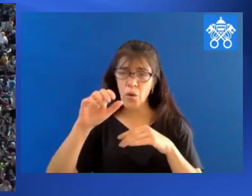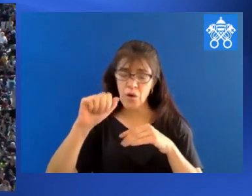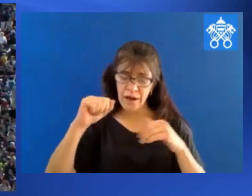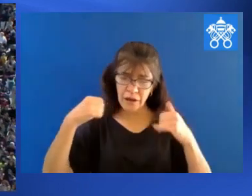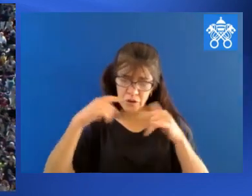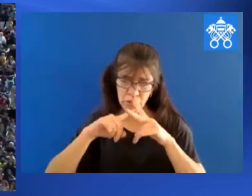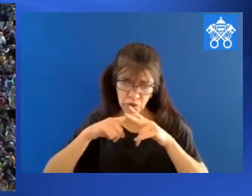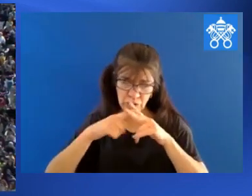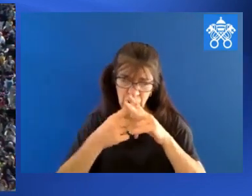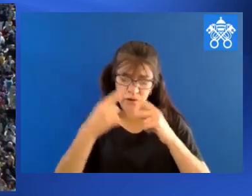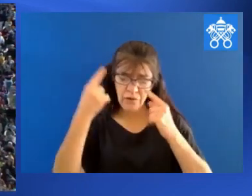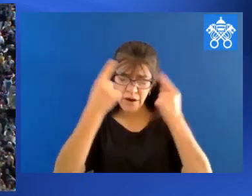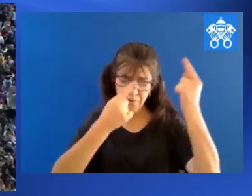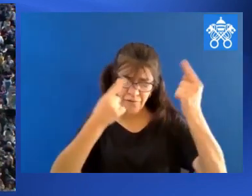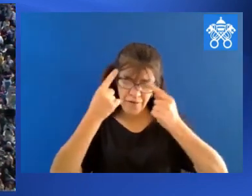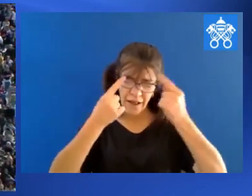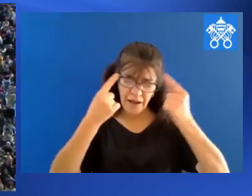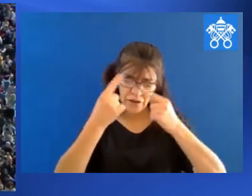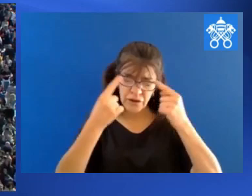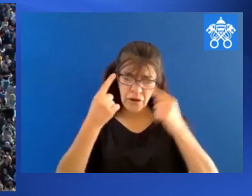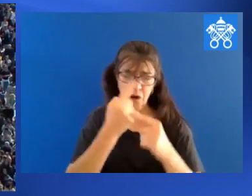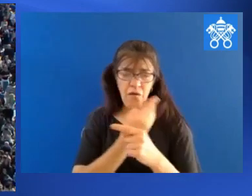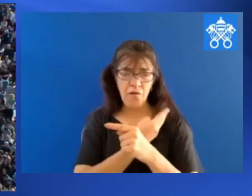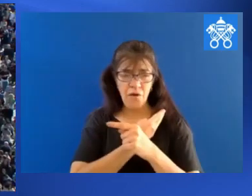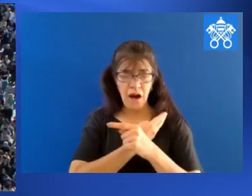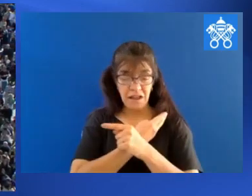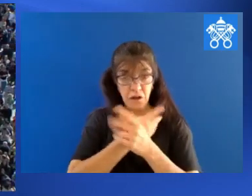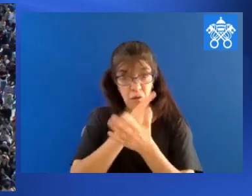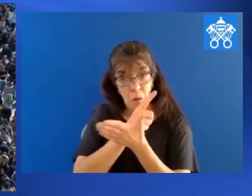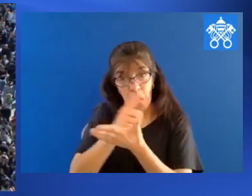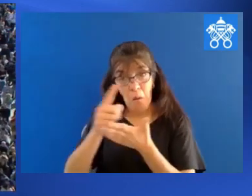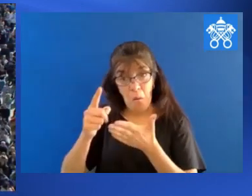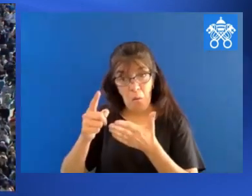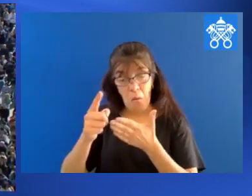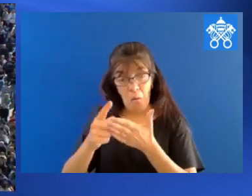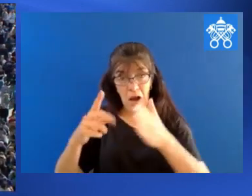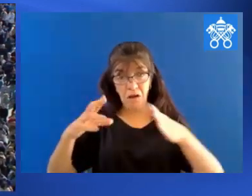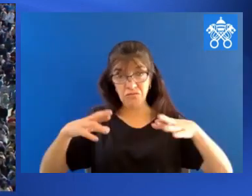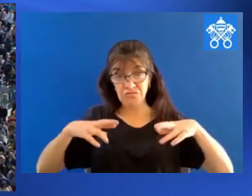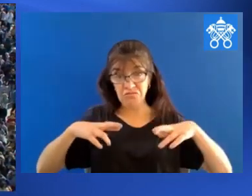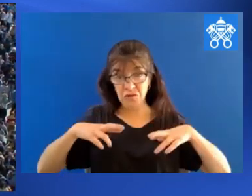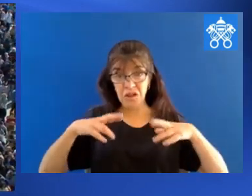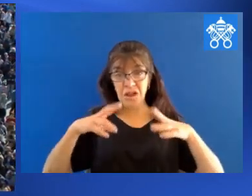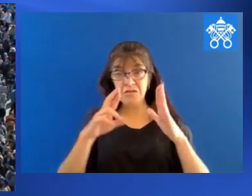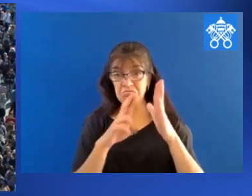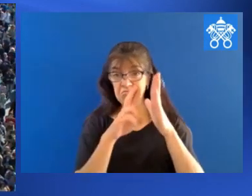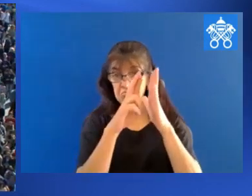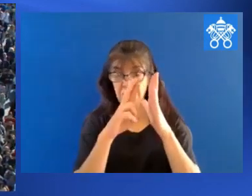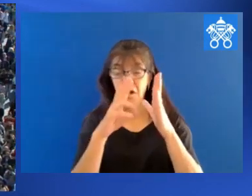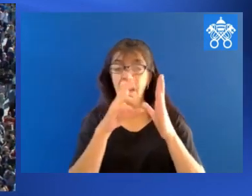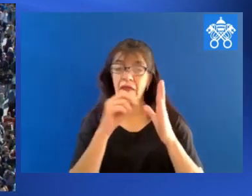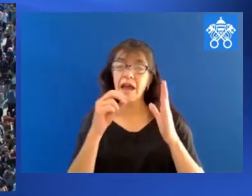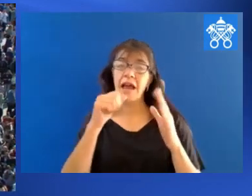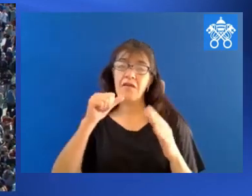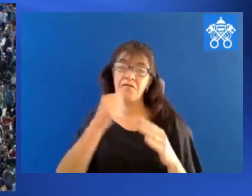person guiding their reflections. And Pope Francis picked up his activities yesterday.